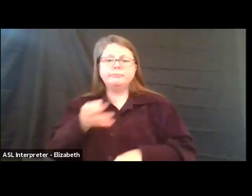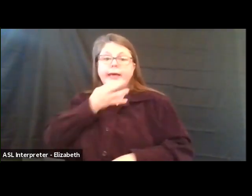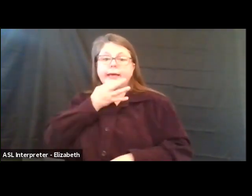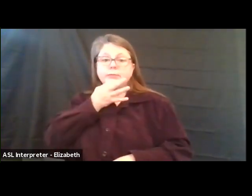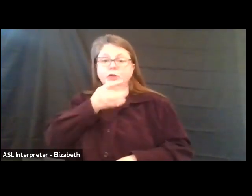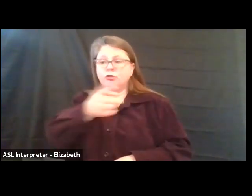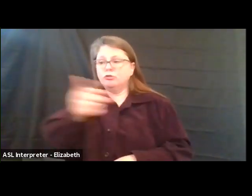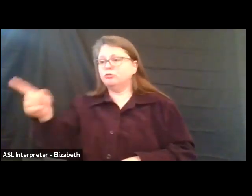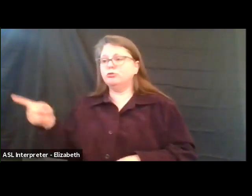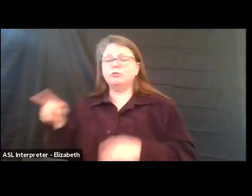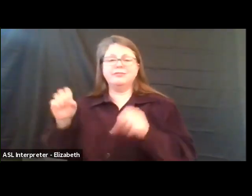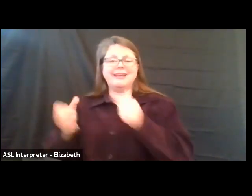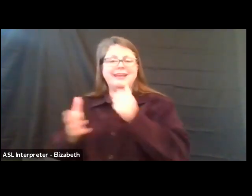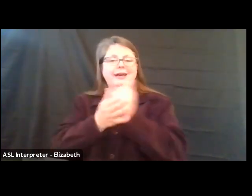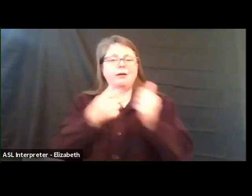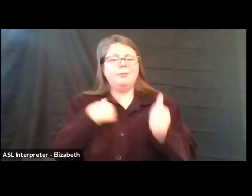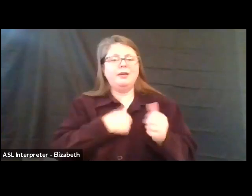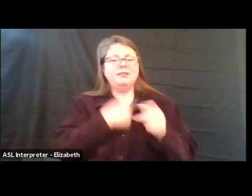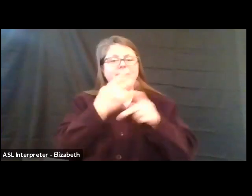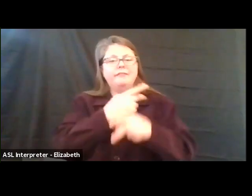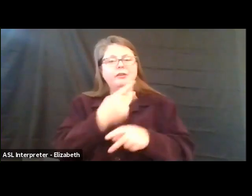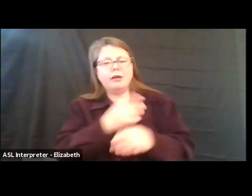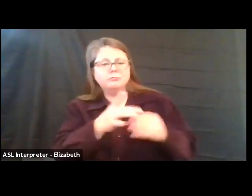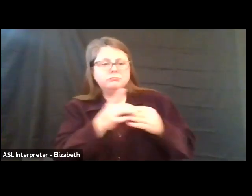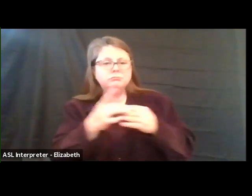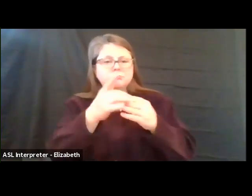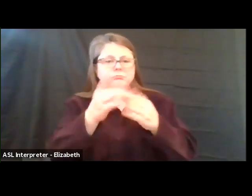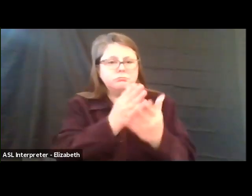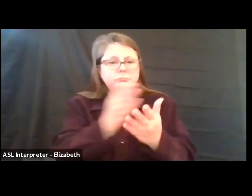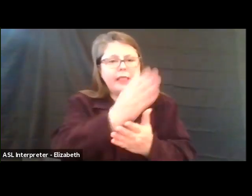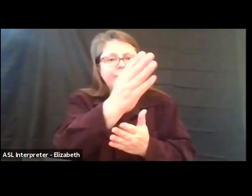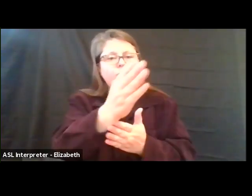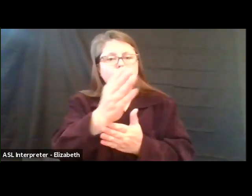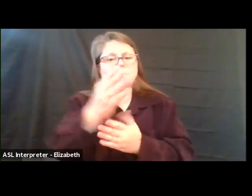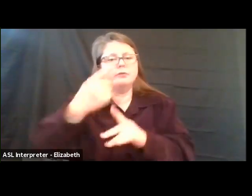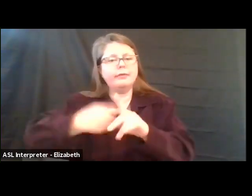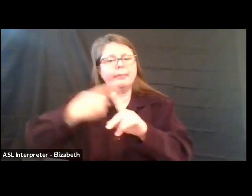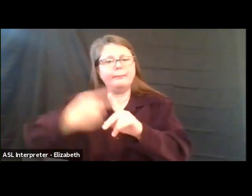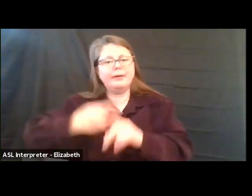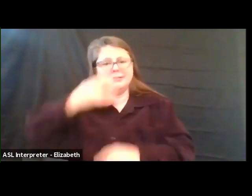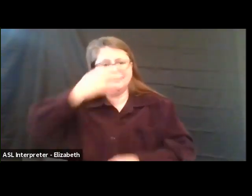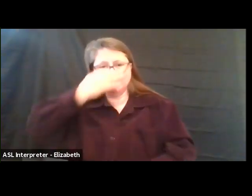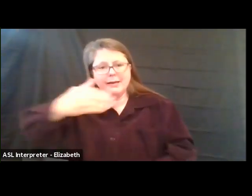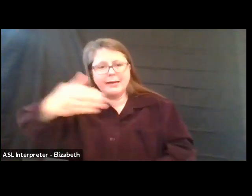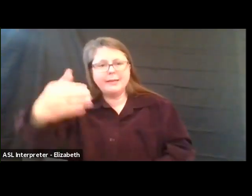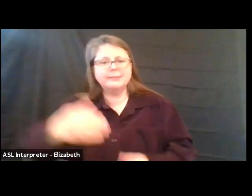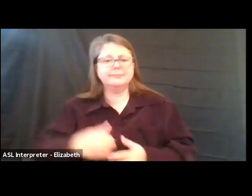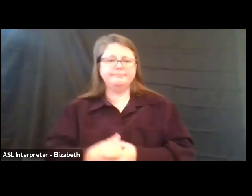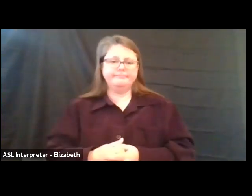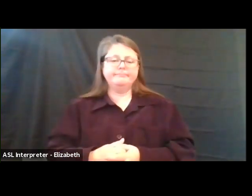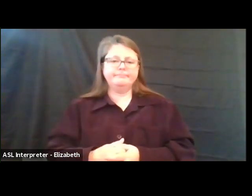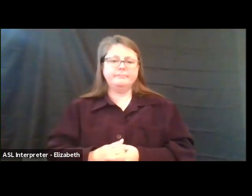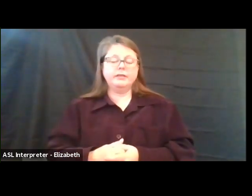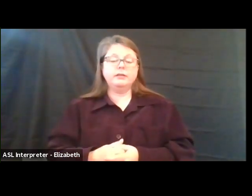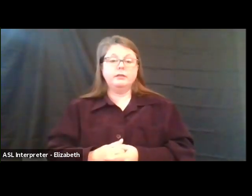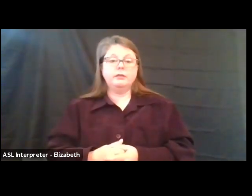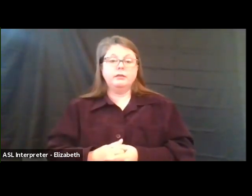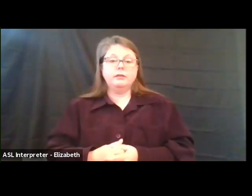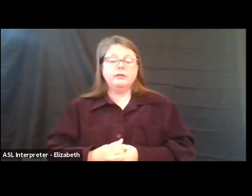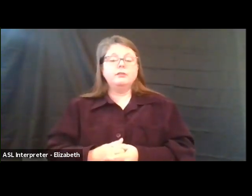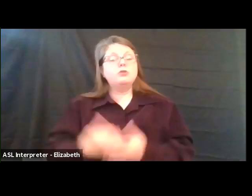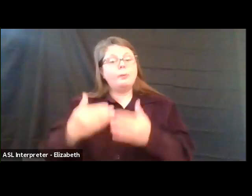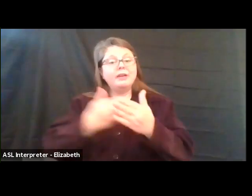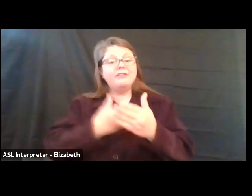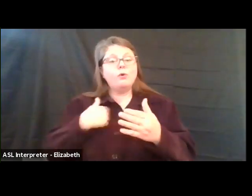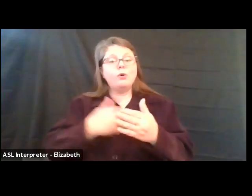out the path forward in the months ahead. And before we dive into tonight's content, I just want to again